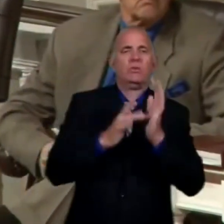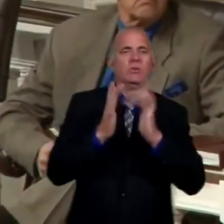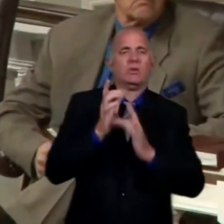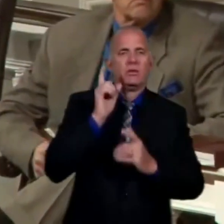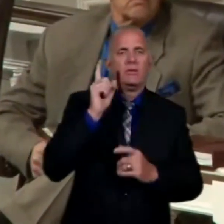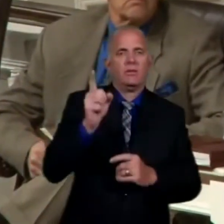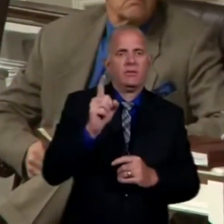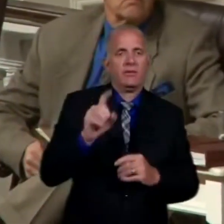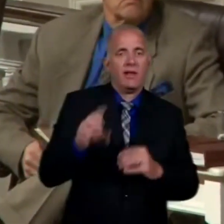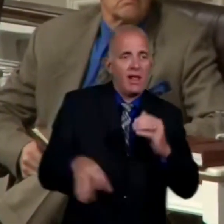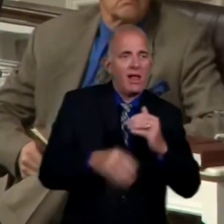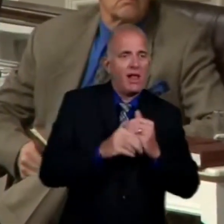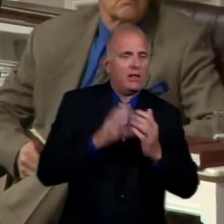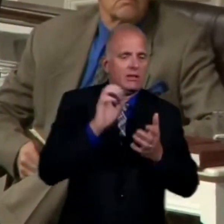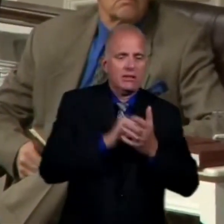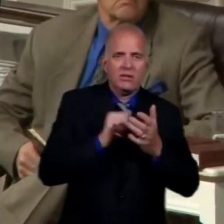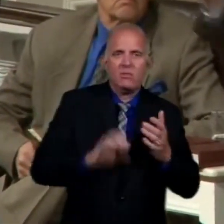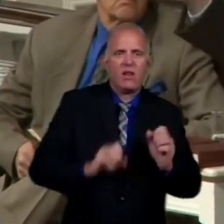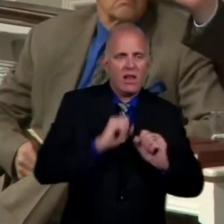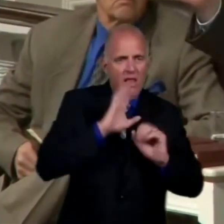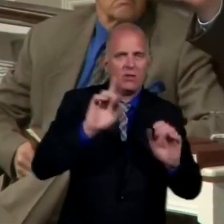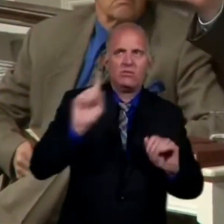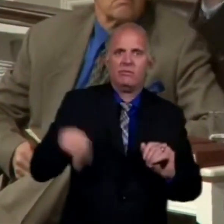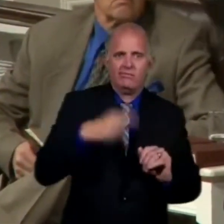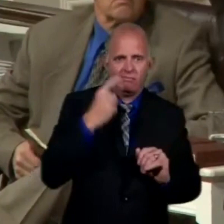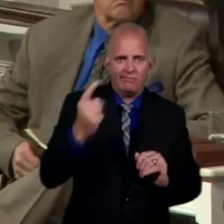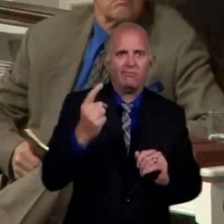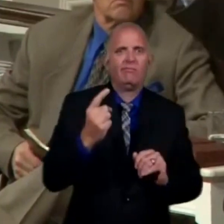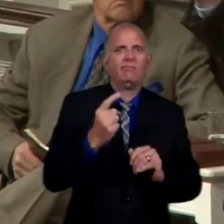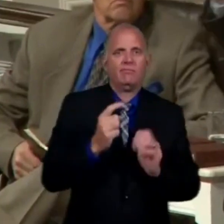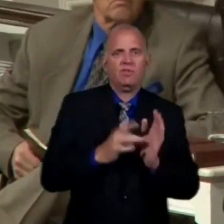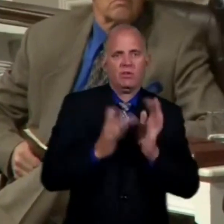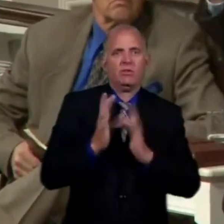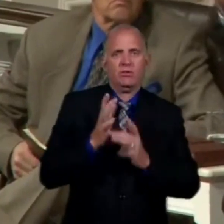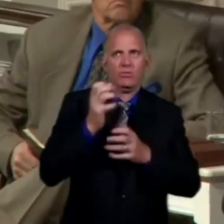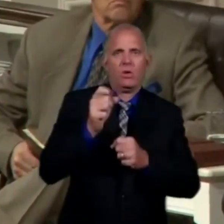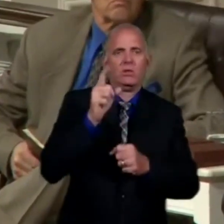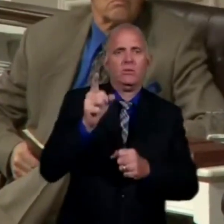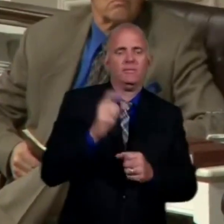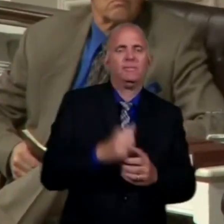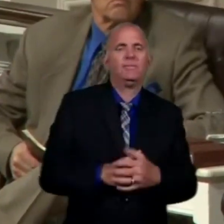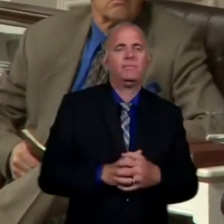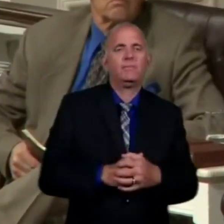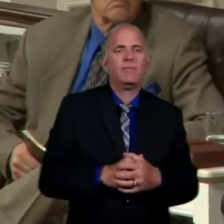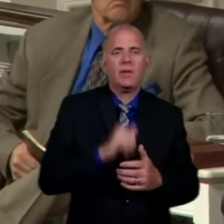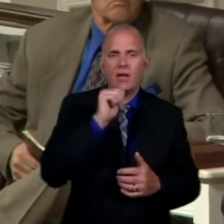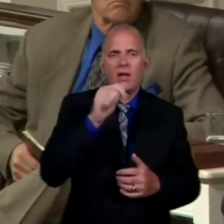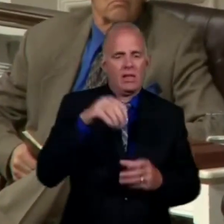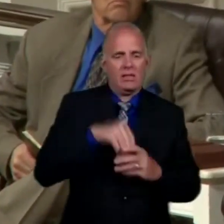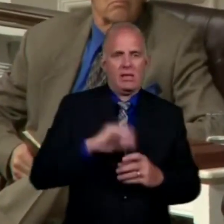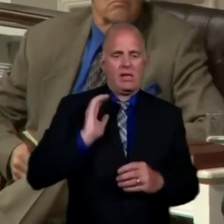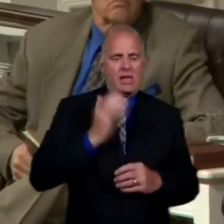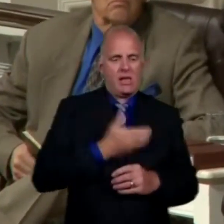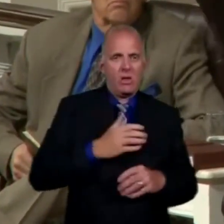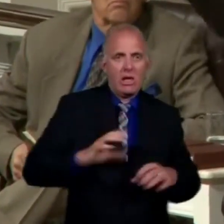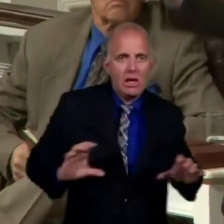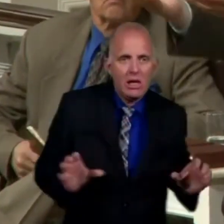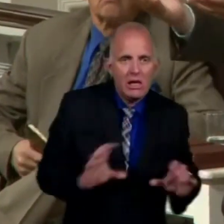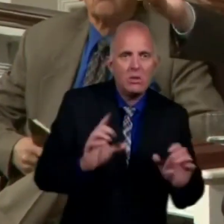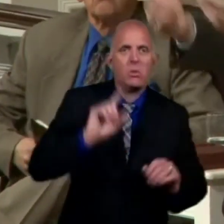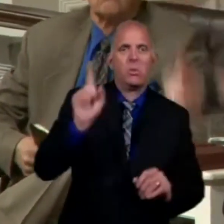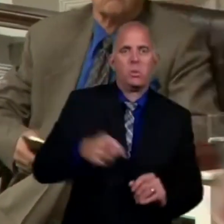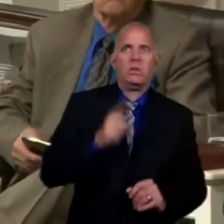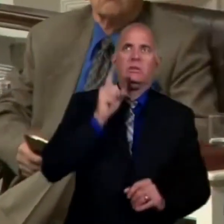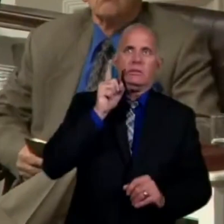minus nothing. The hope of eternal life is not in our works, it's in Christ and His work. It's in faith in